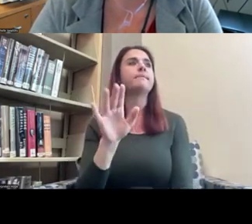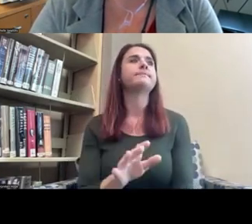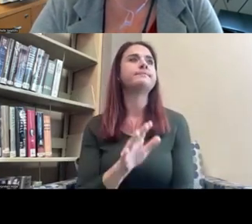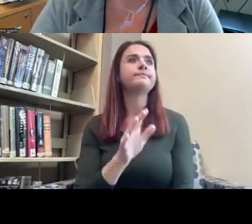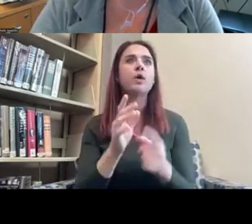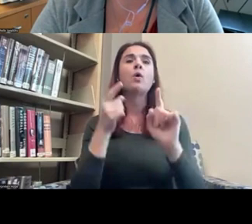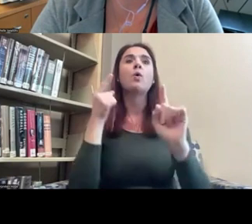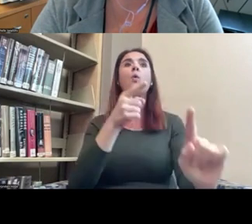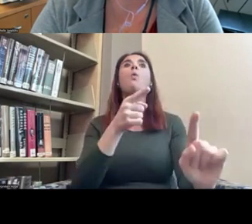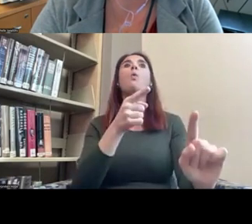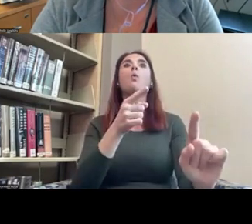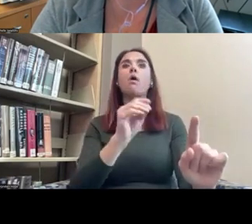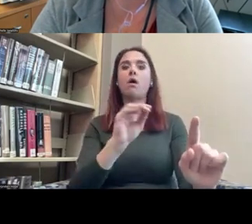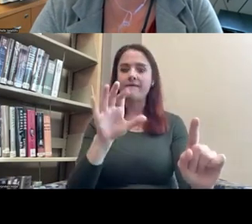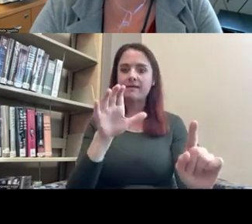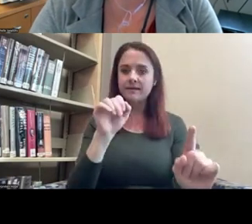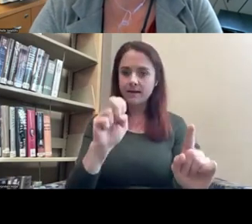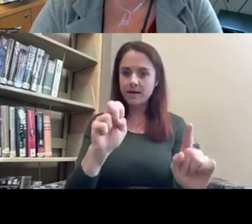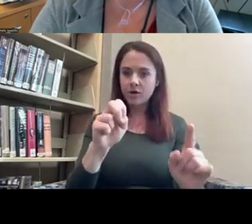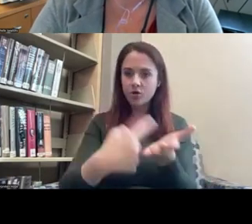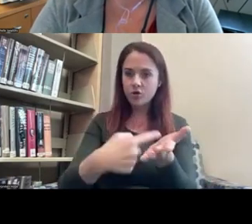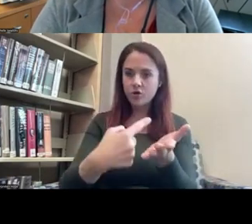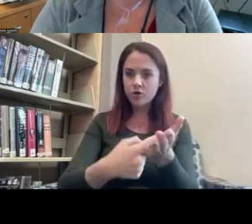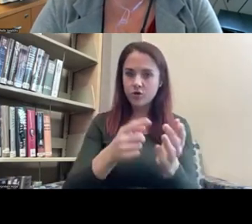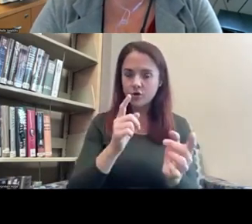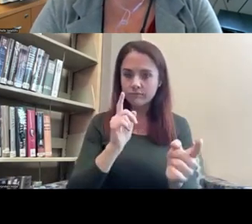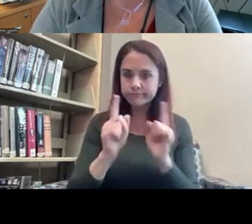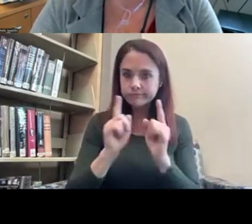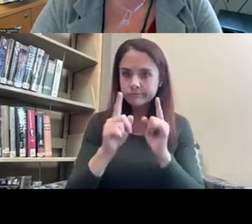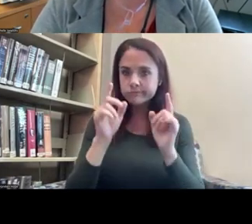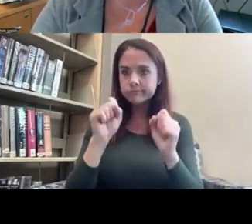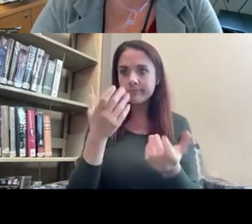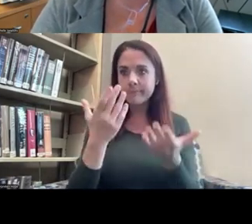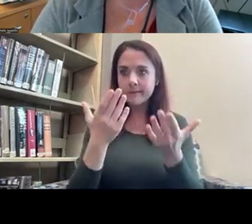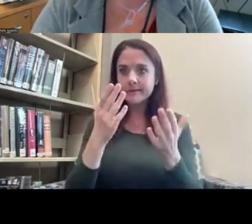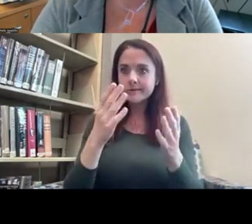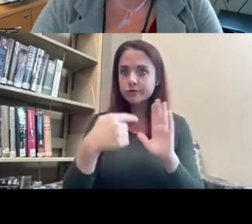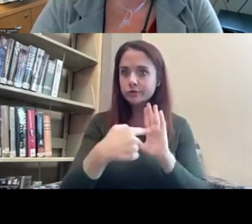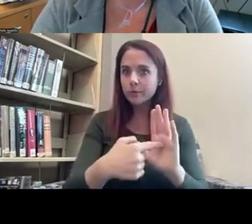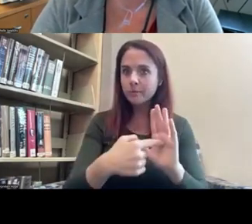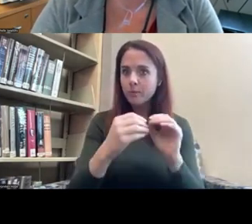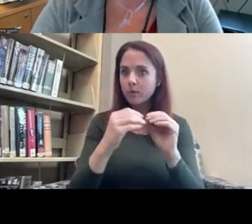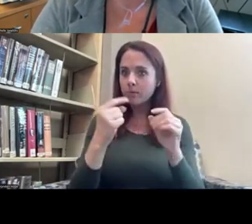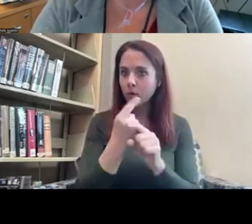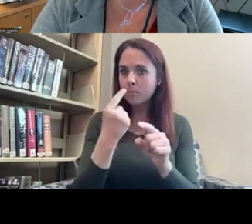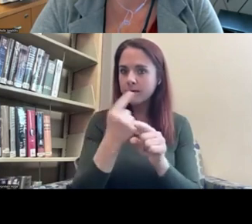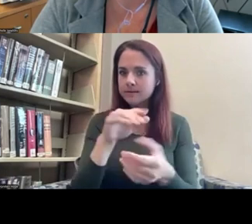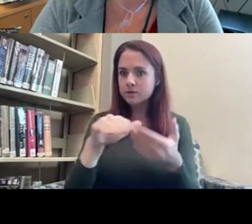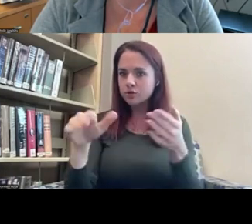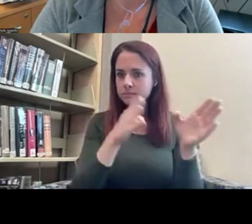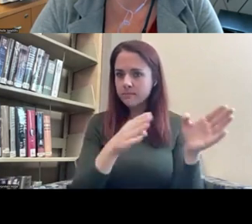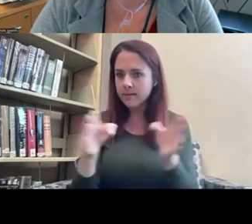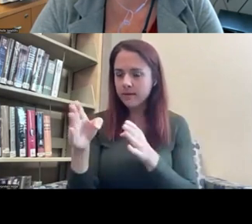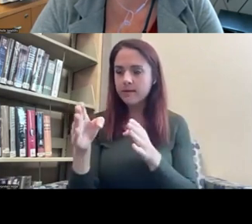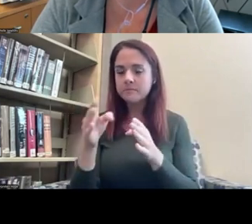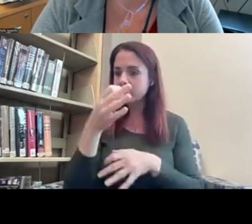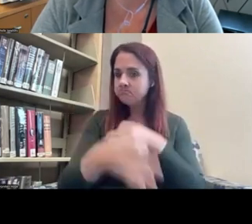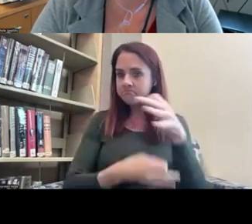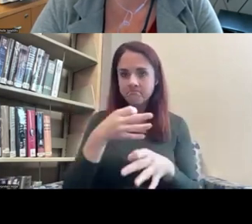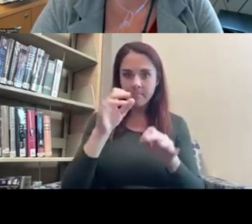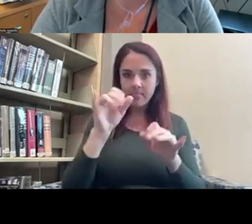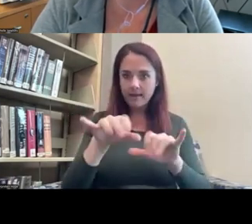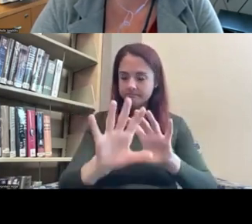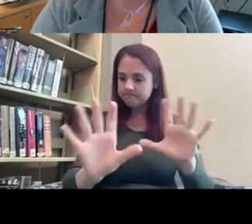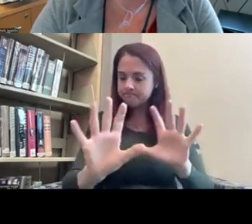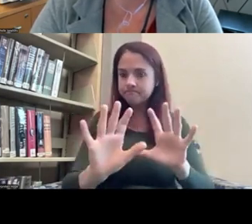goal of care conversation that could maybe direct them to a more appropriate discharge plan. We